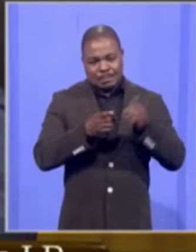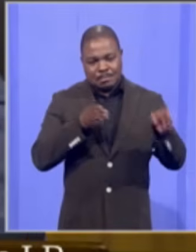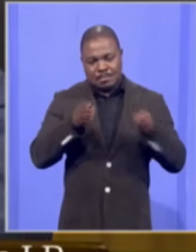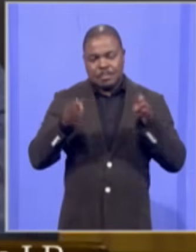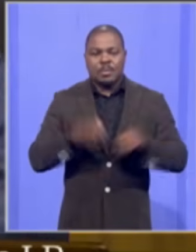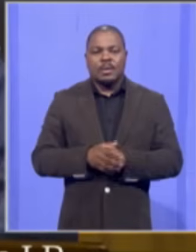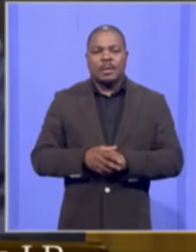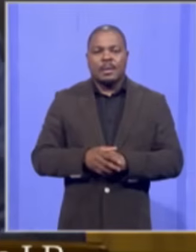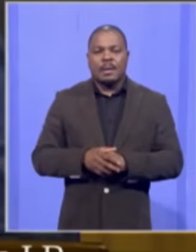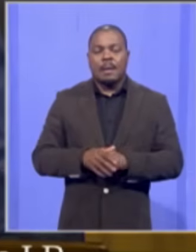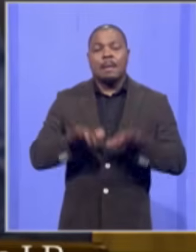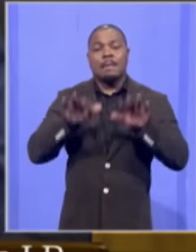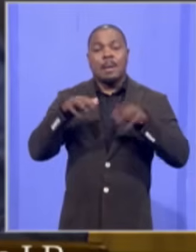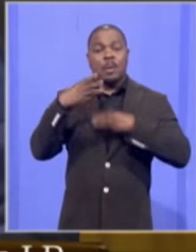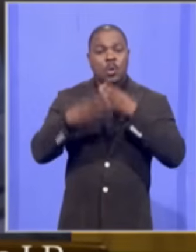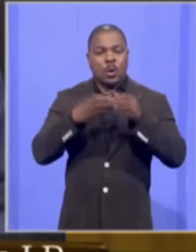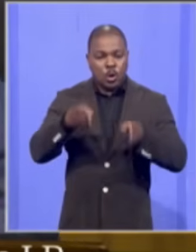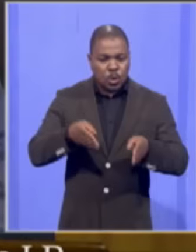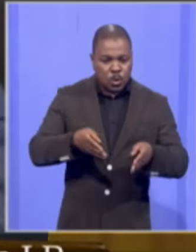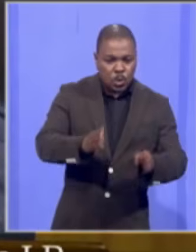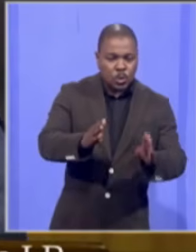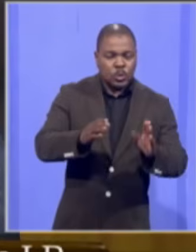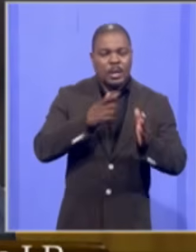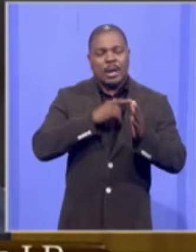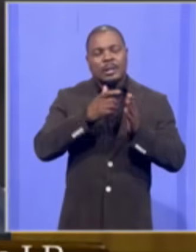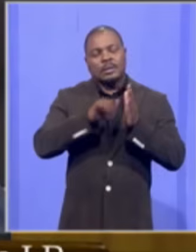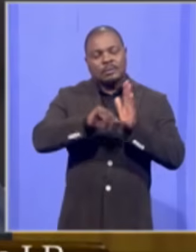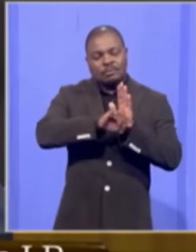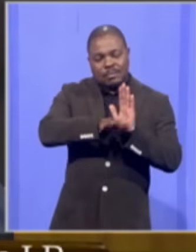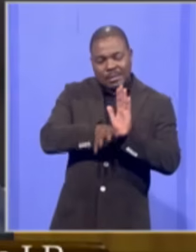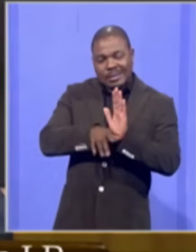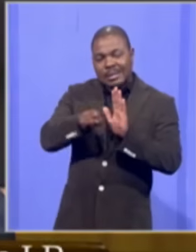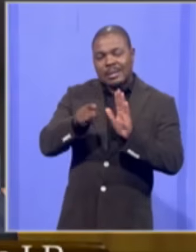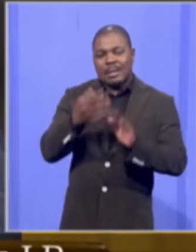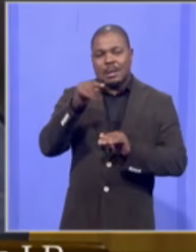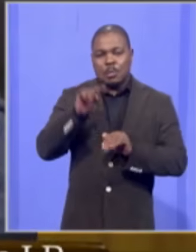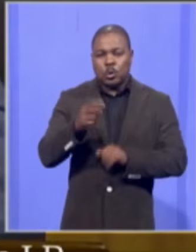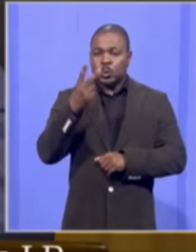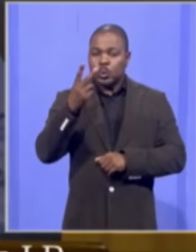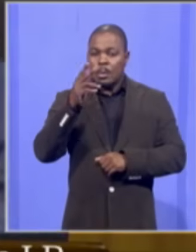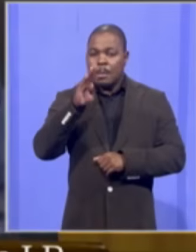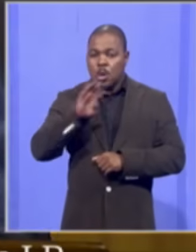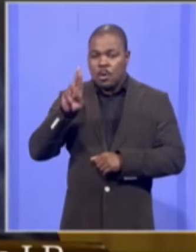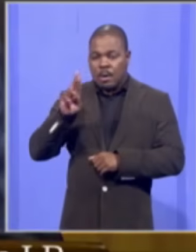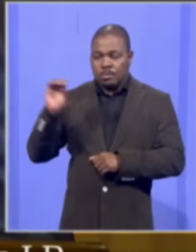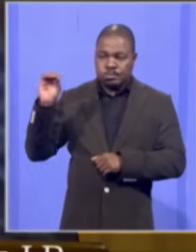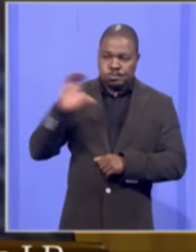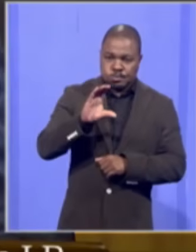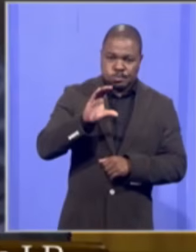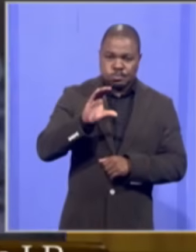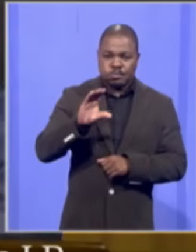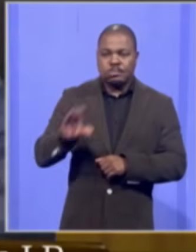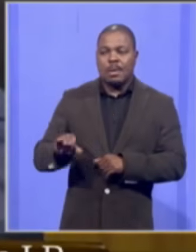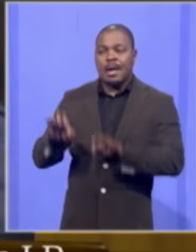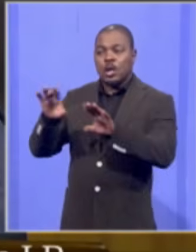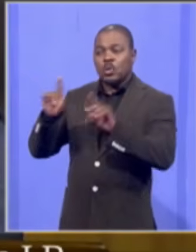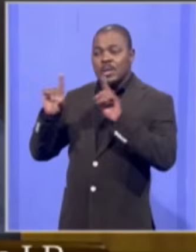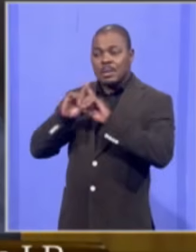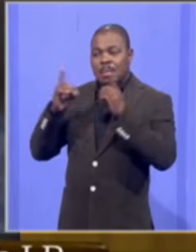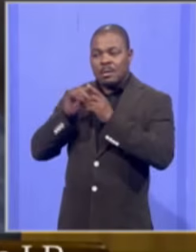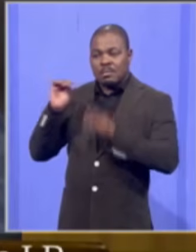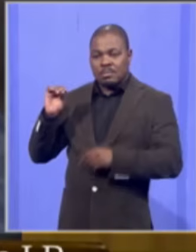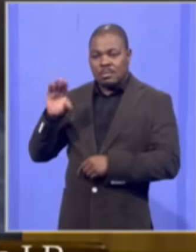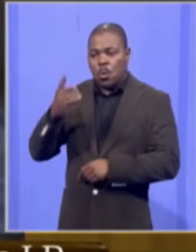The Department of Public Works, Roads and Infrastructure receives 3.2 billion, while the Department of Education